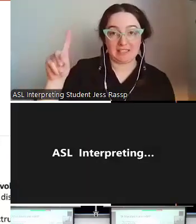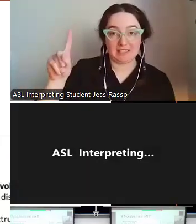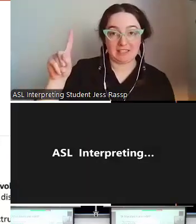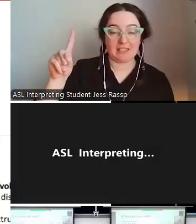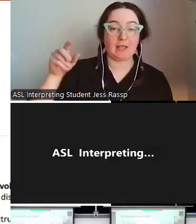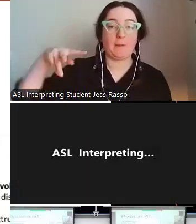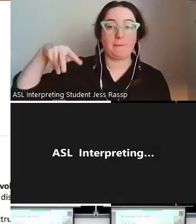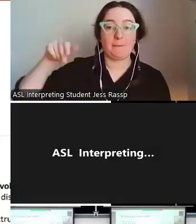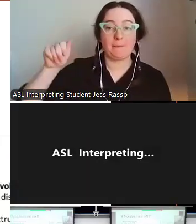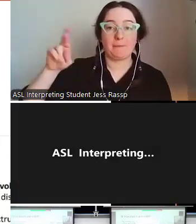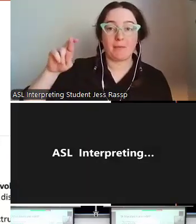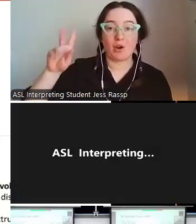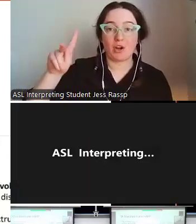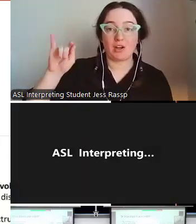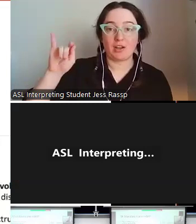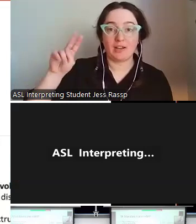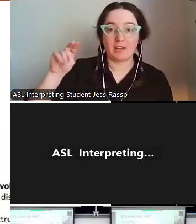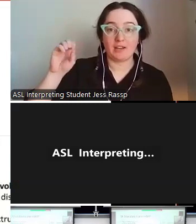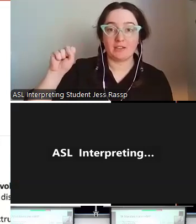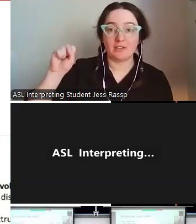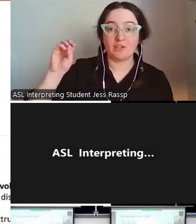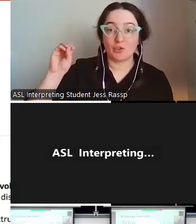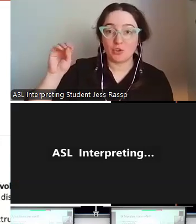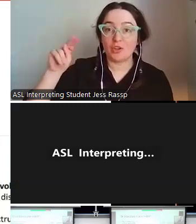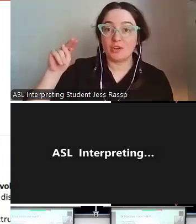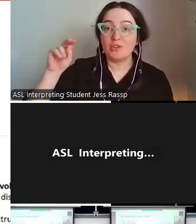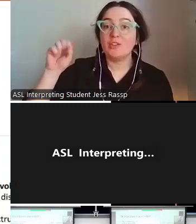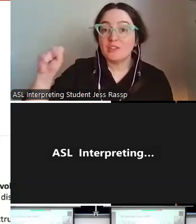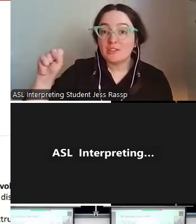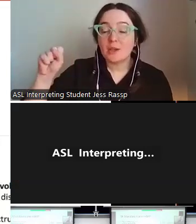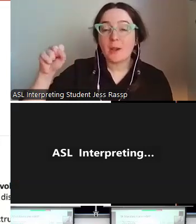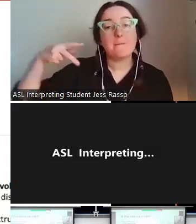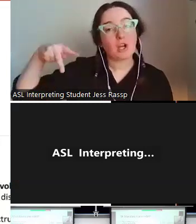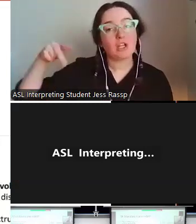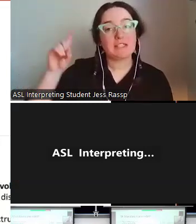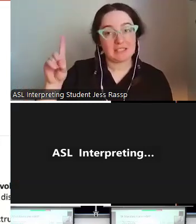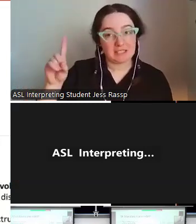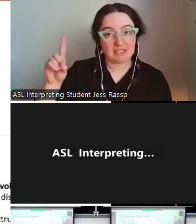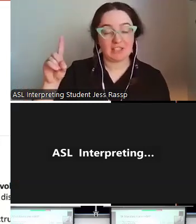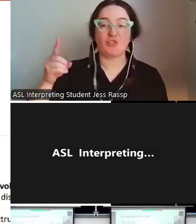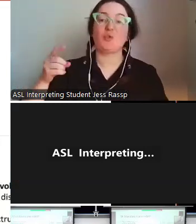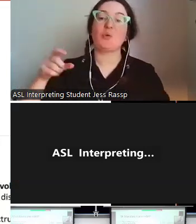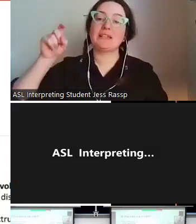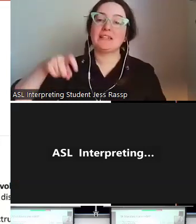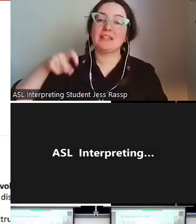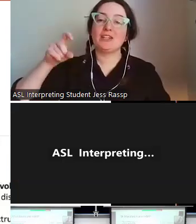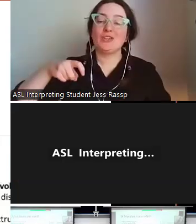kind of bring back that ability to learn, right? If it